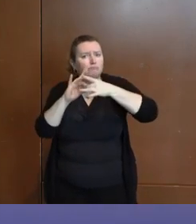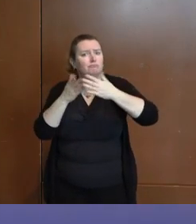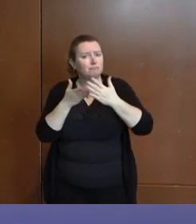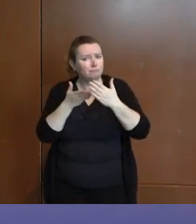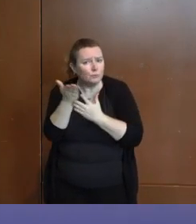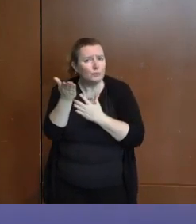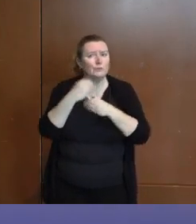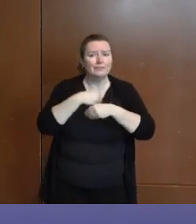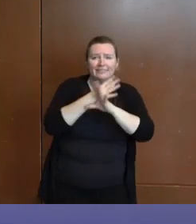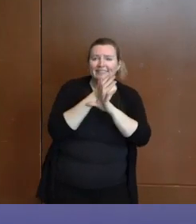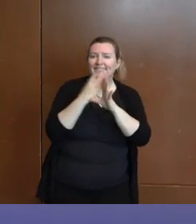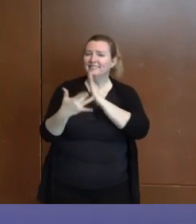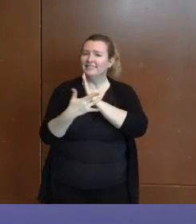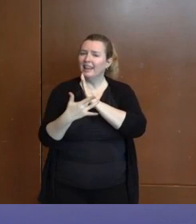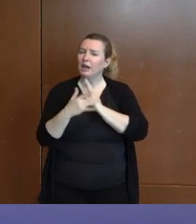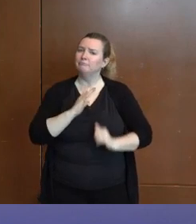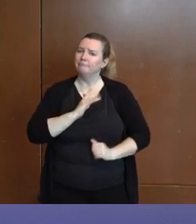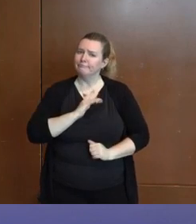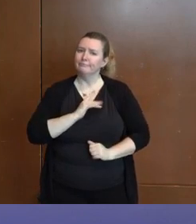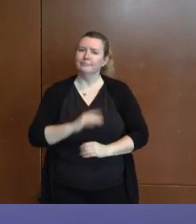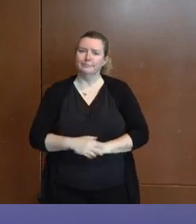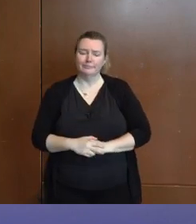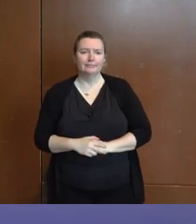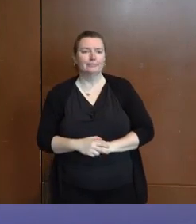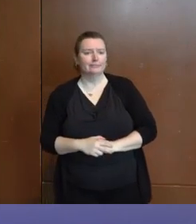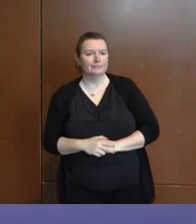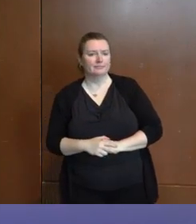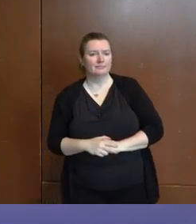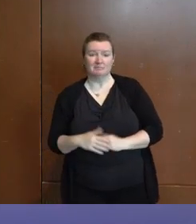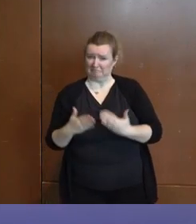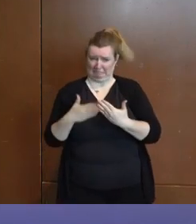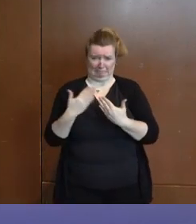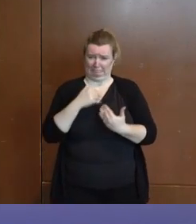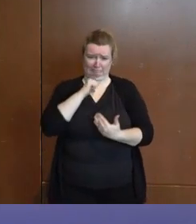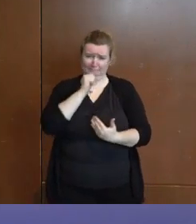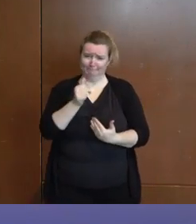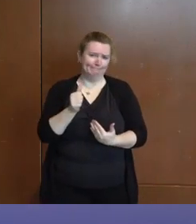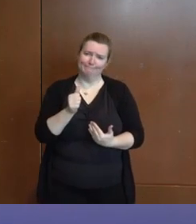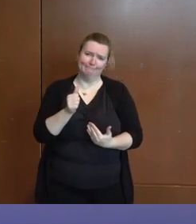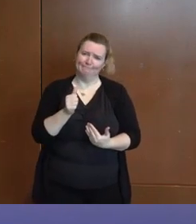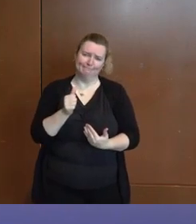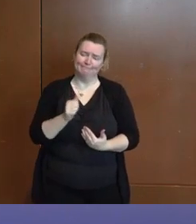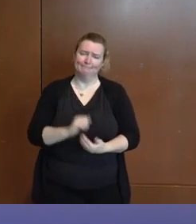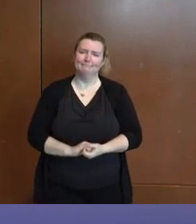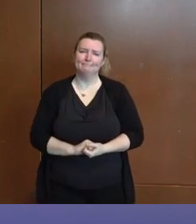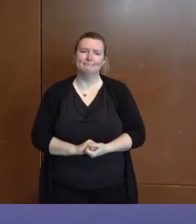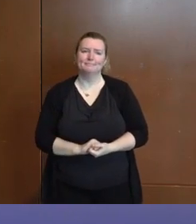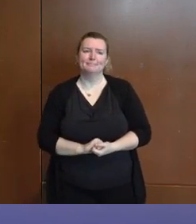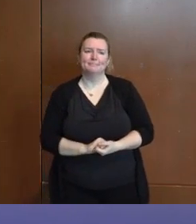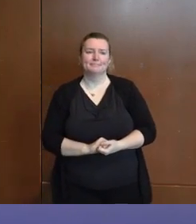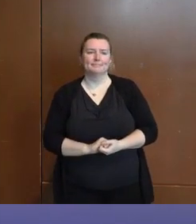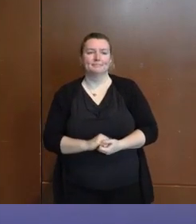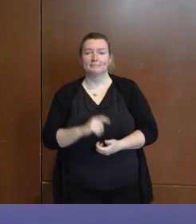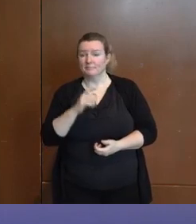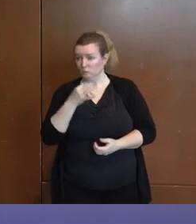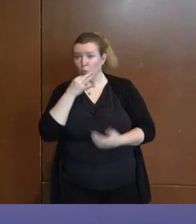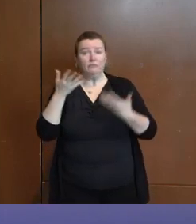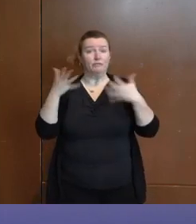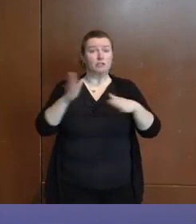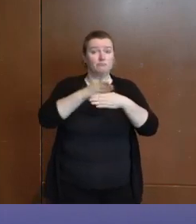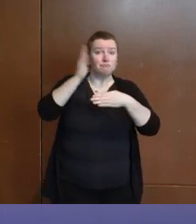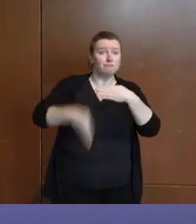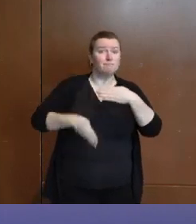that we're going to be able to flip a light switch on in the next few days and get out of. You may have said this, Judy, even if you